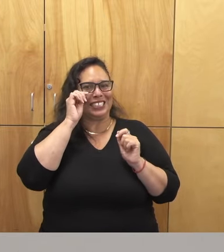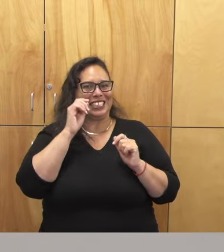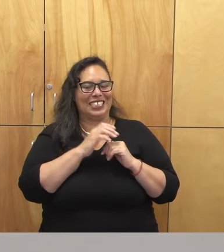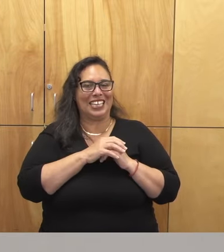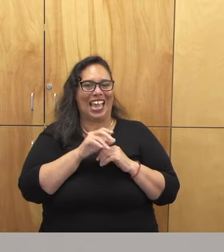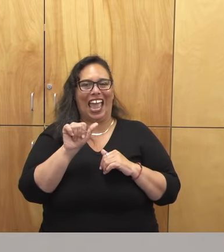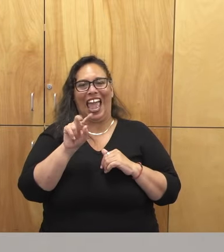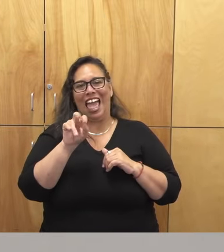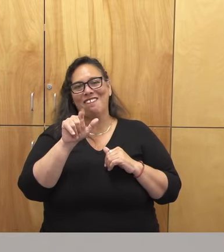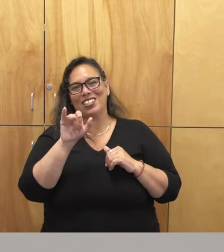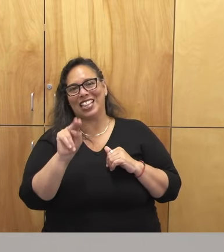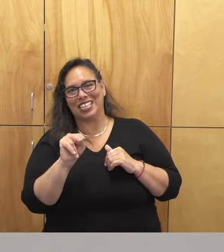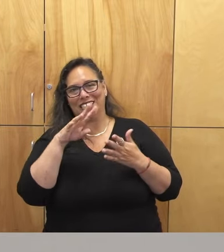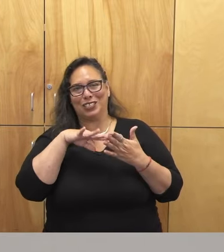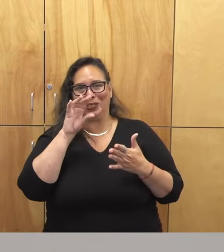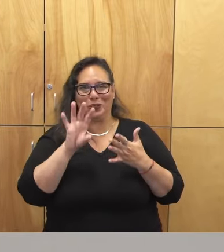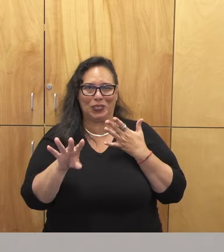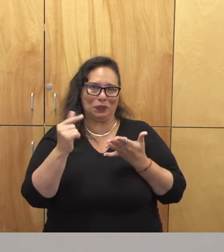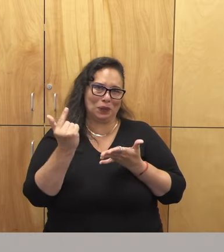Avalon graduates